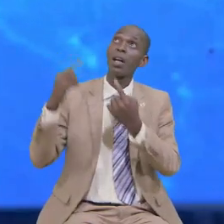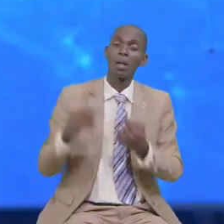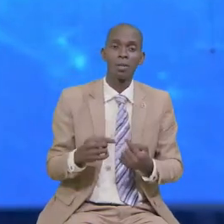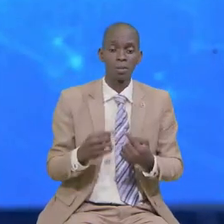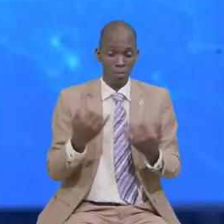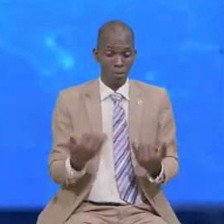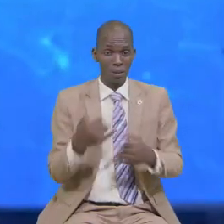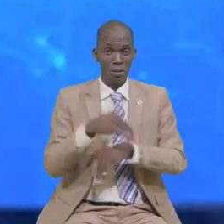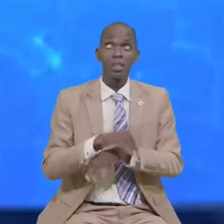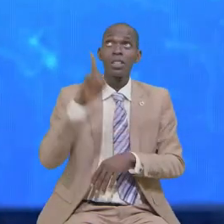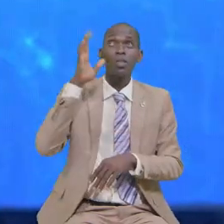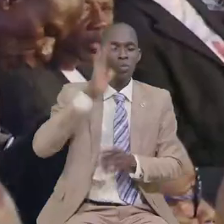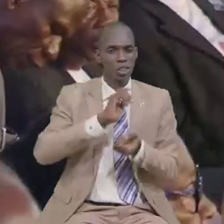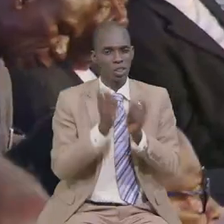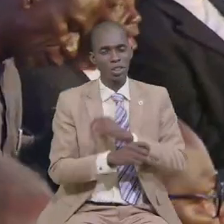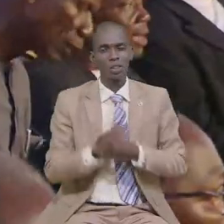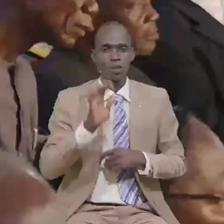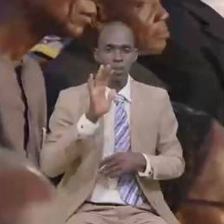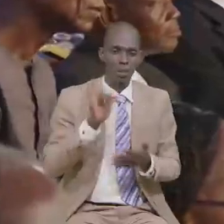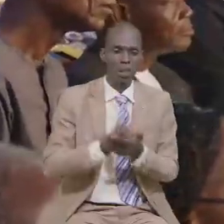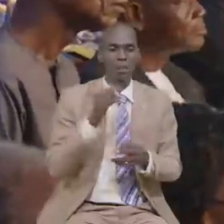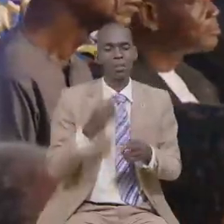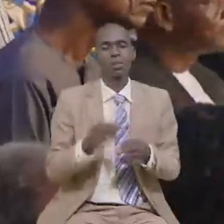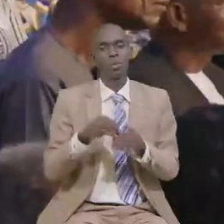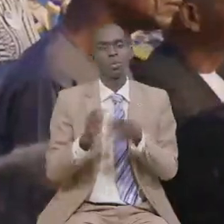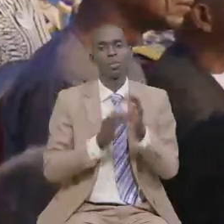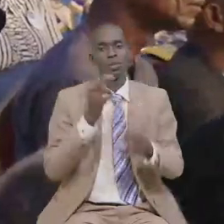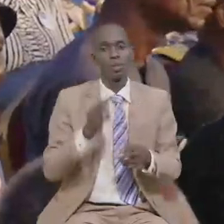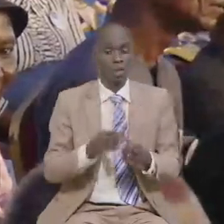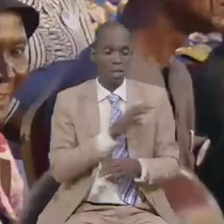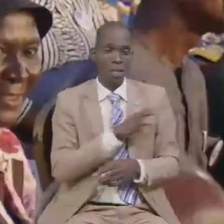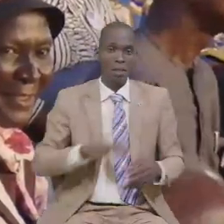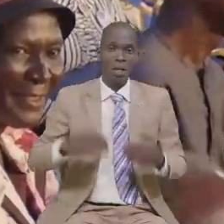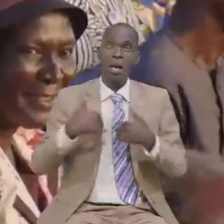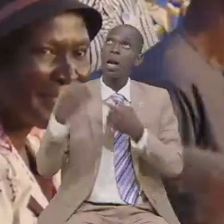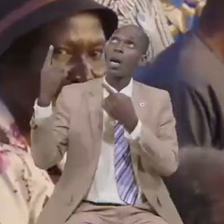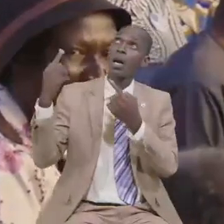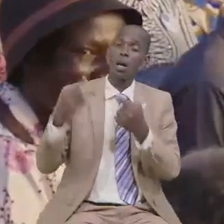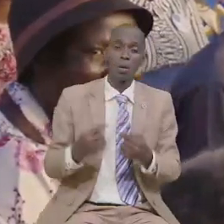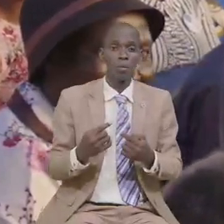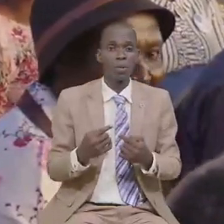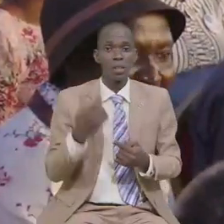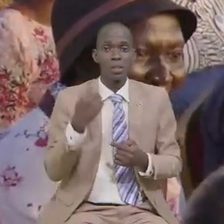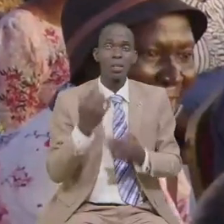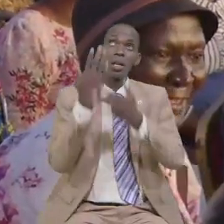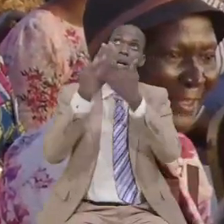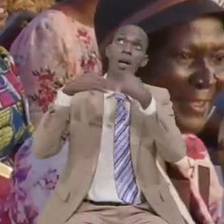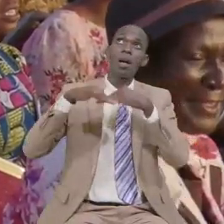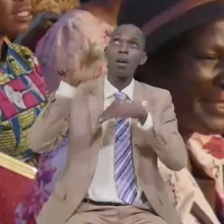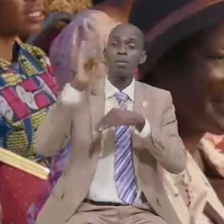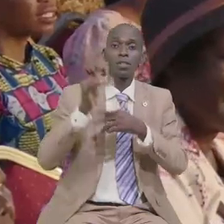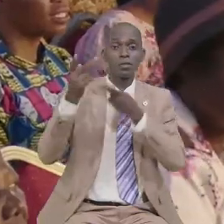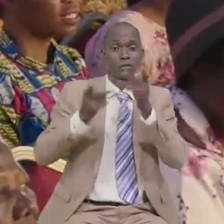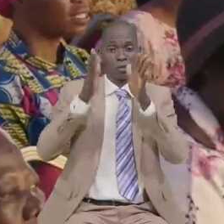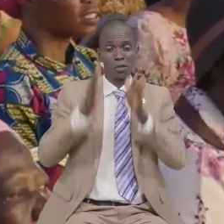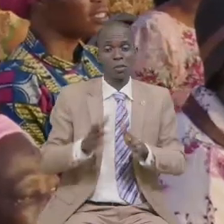he will change that name. Christ has come. The heavenly visitor, redeemer,